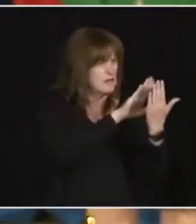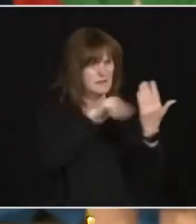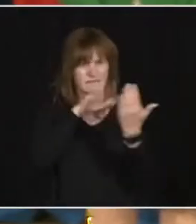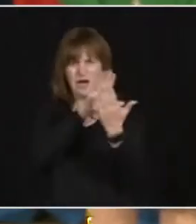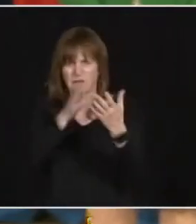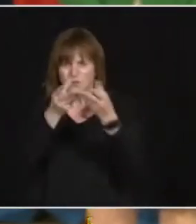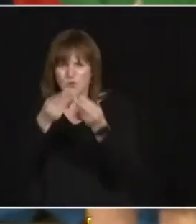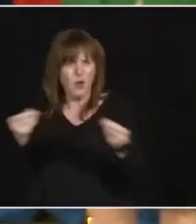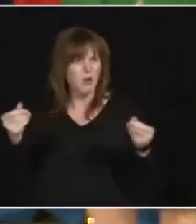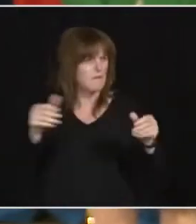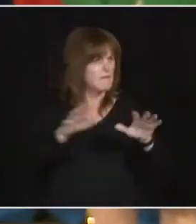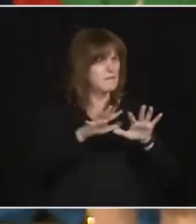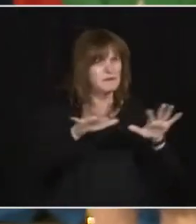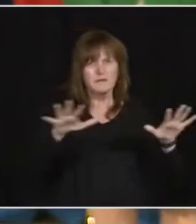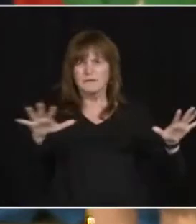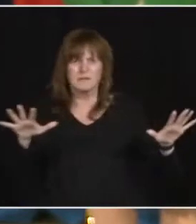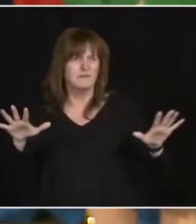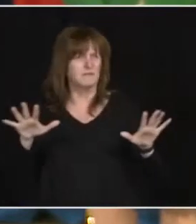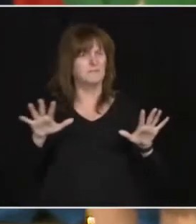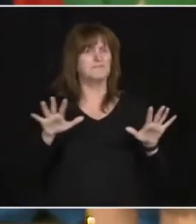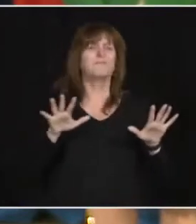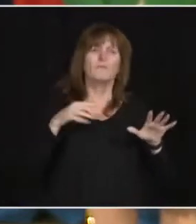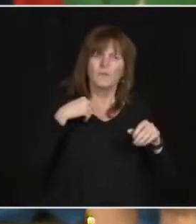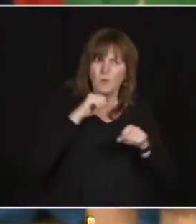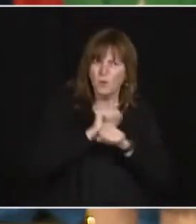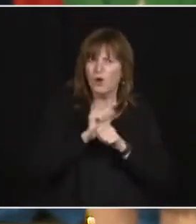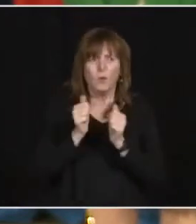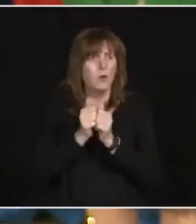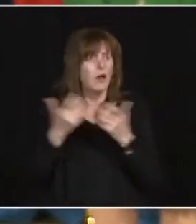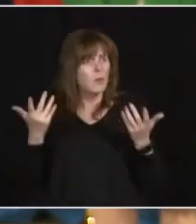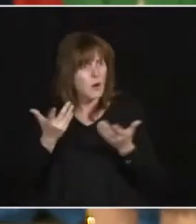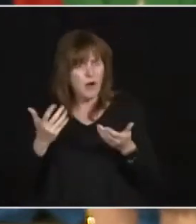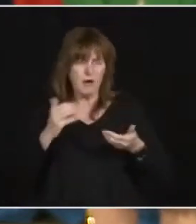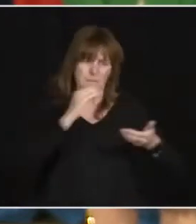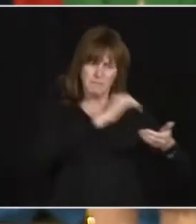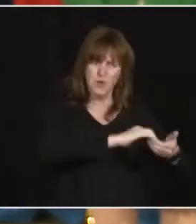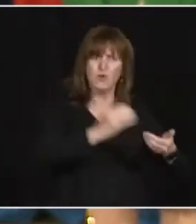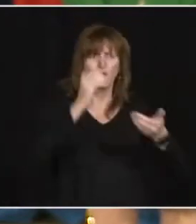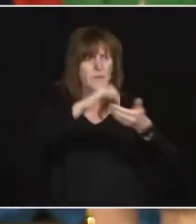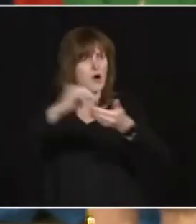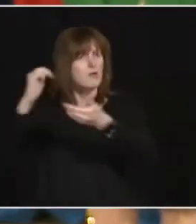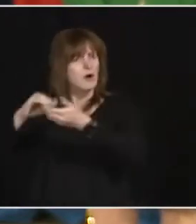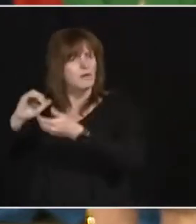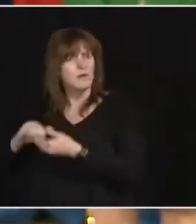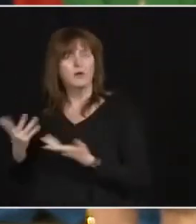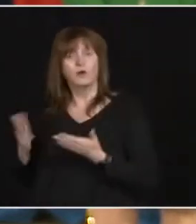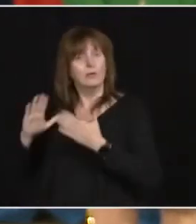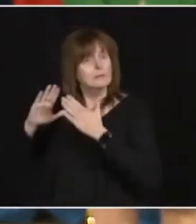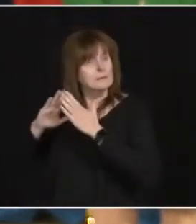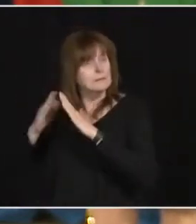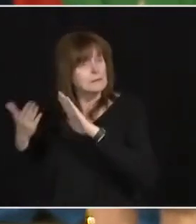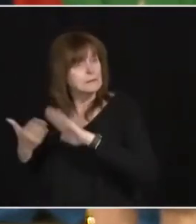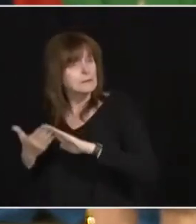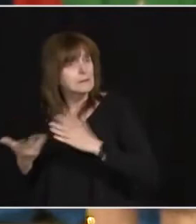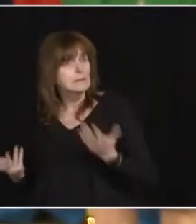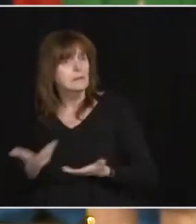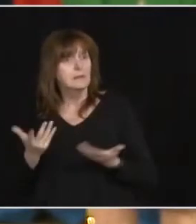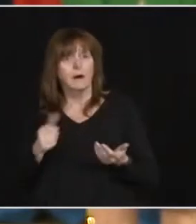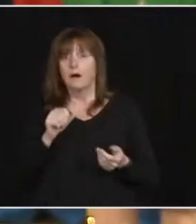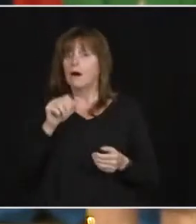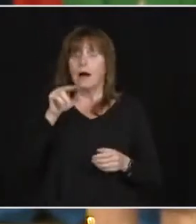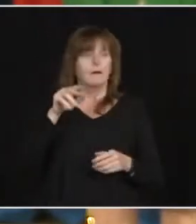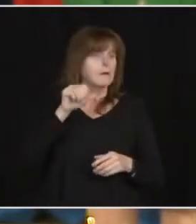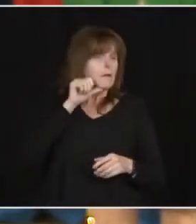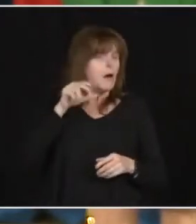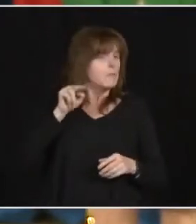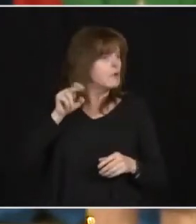by working directly with our partners on the ground, municipalities, charities, and shelters, to